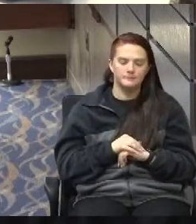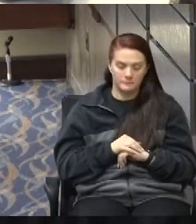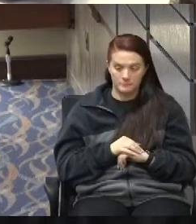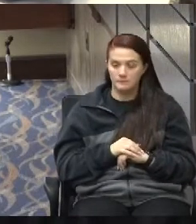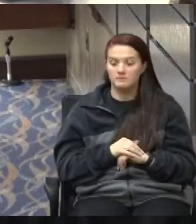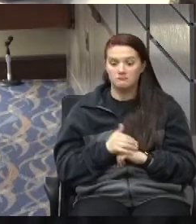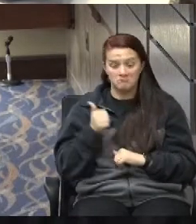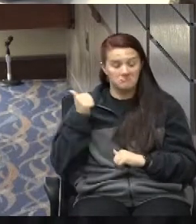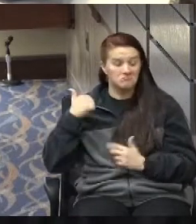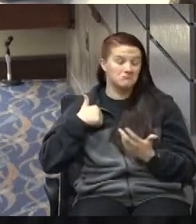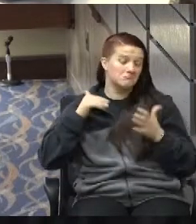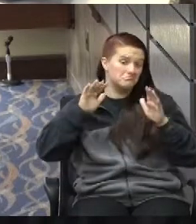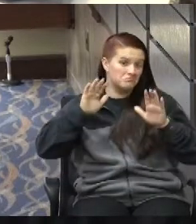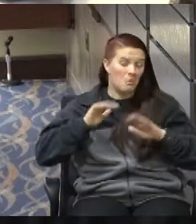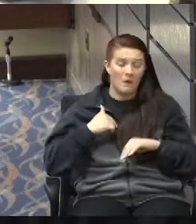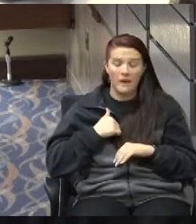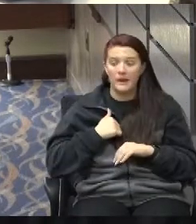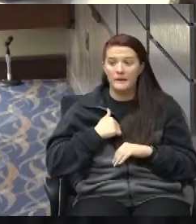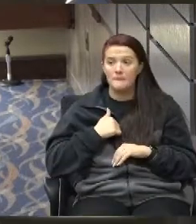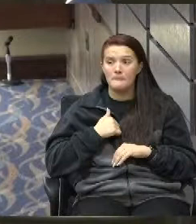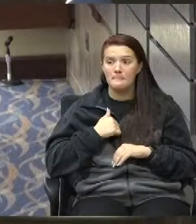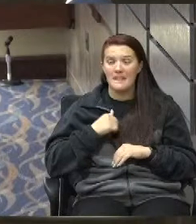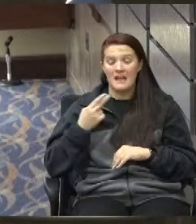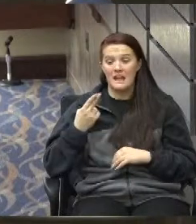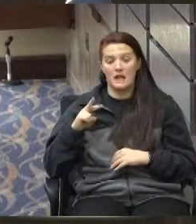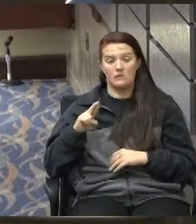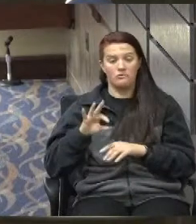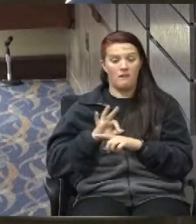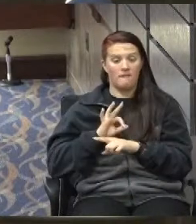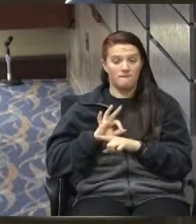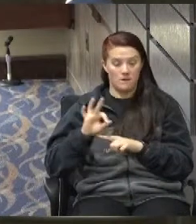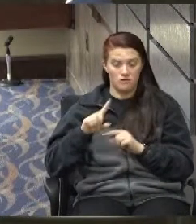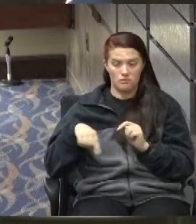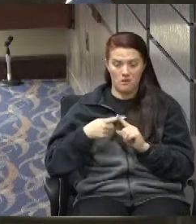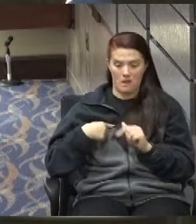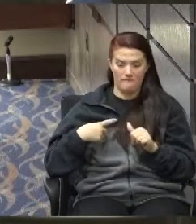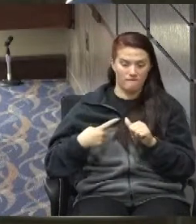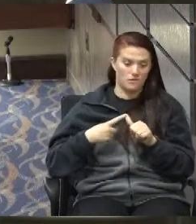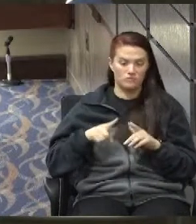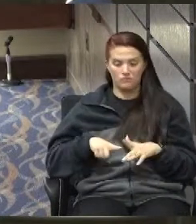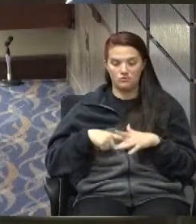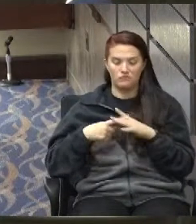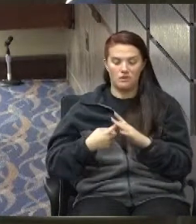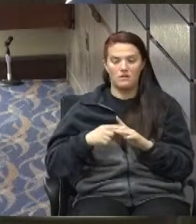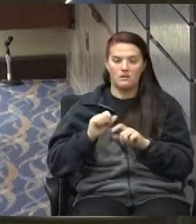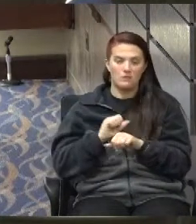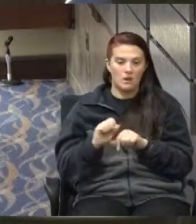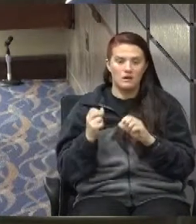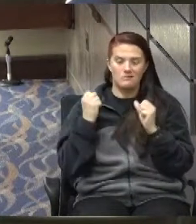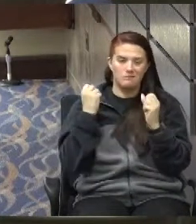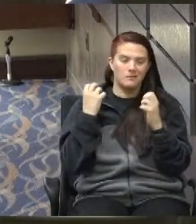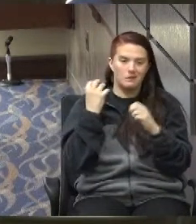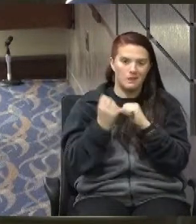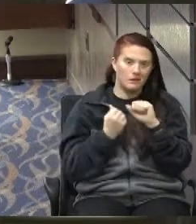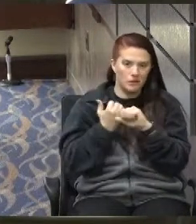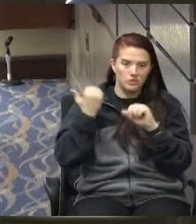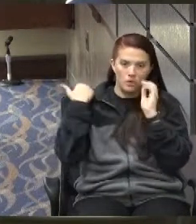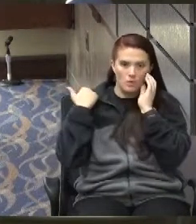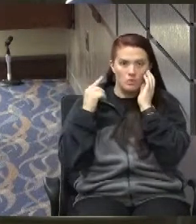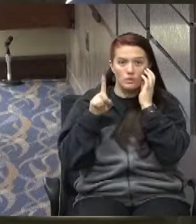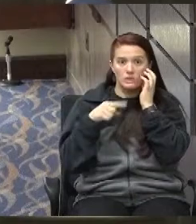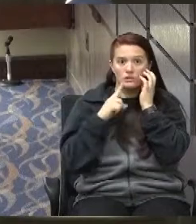Great. The HR function, when I first started in working many, many years ago, it used to just